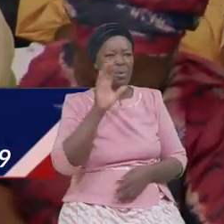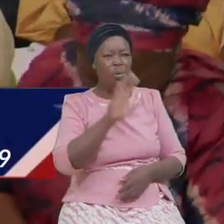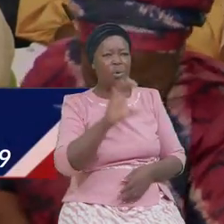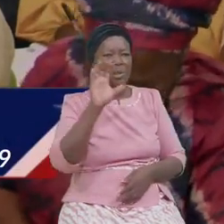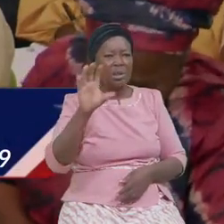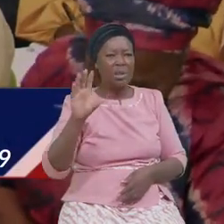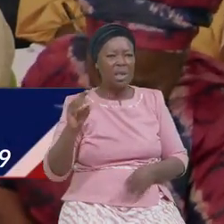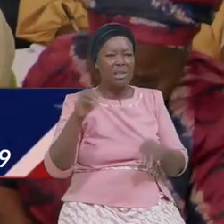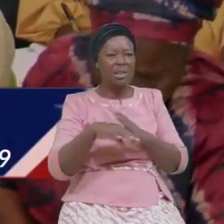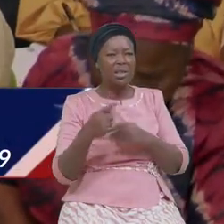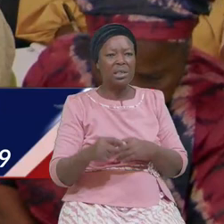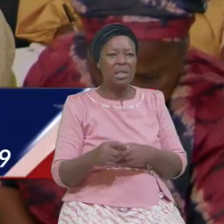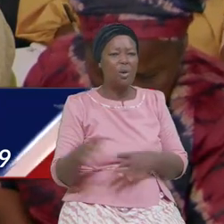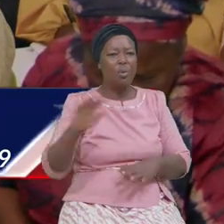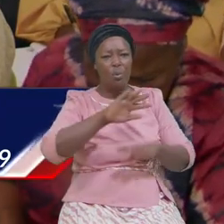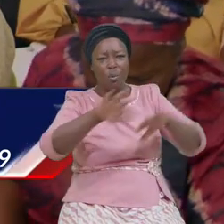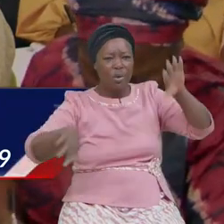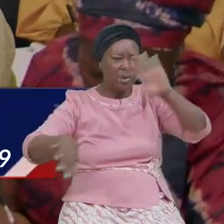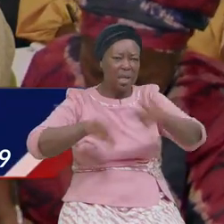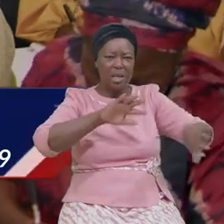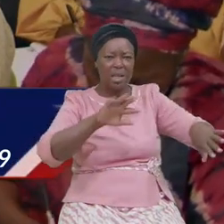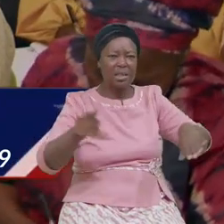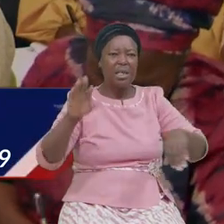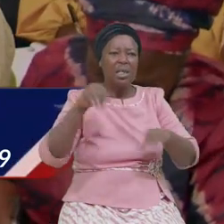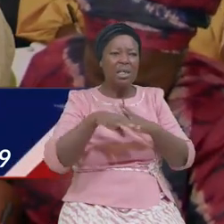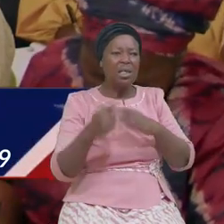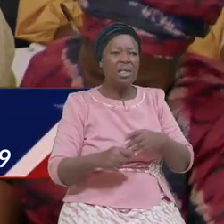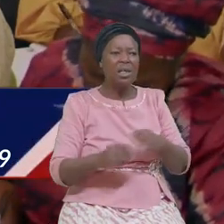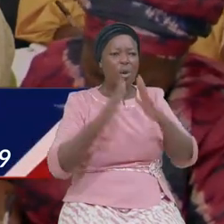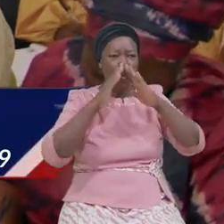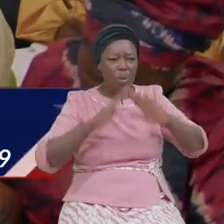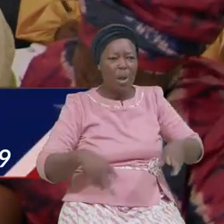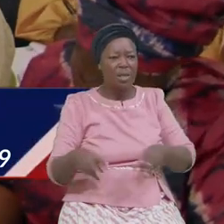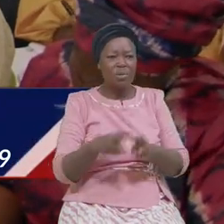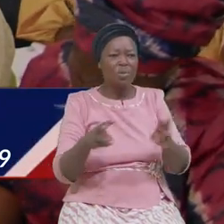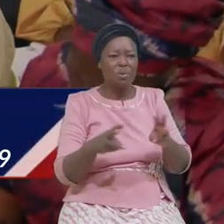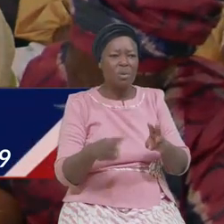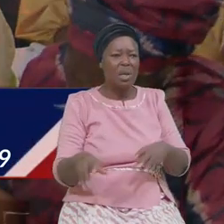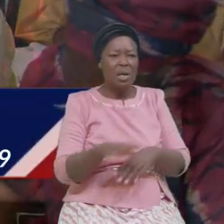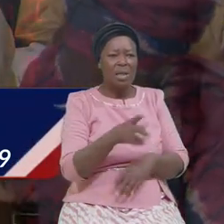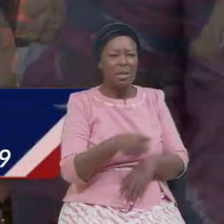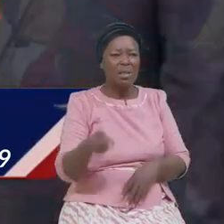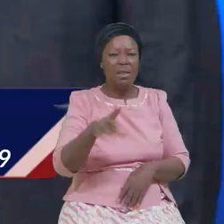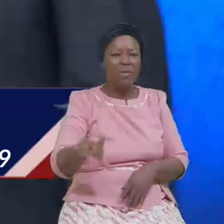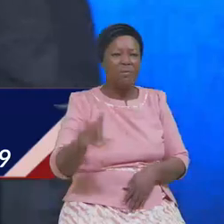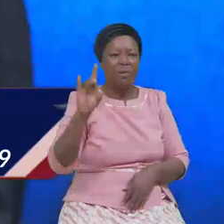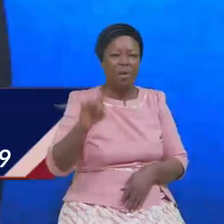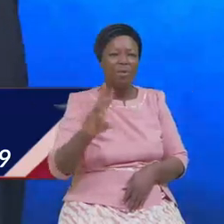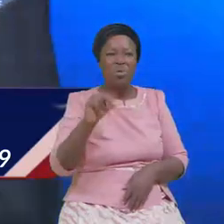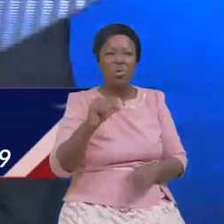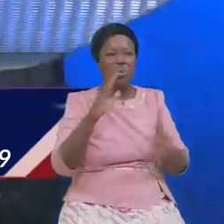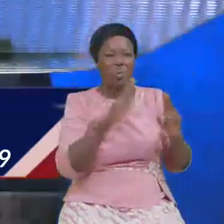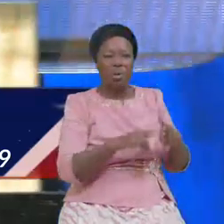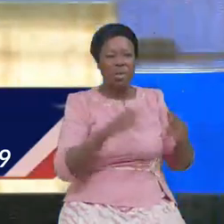wandered in the wilderness. In a solitary way, they found no